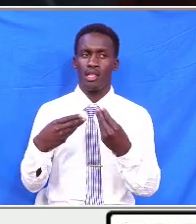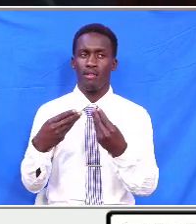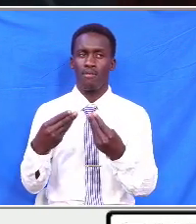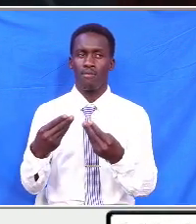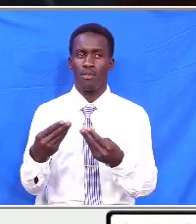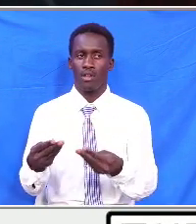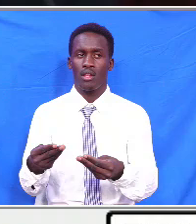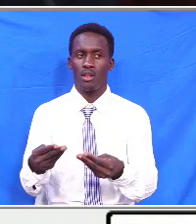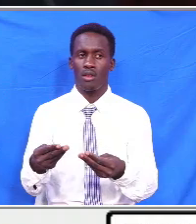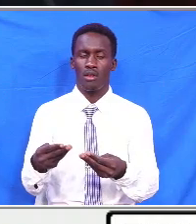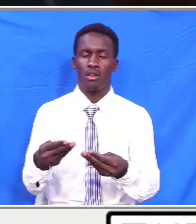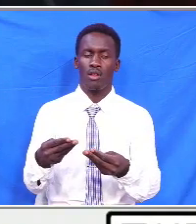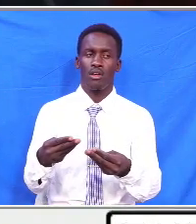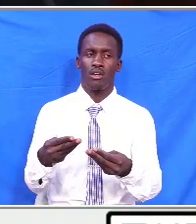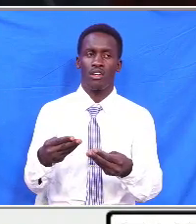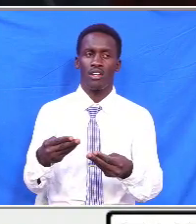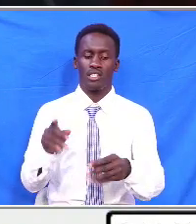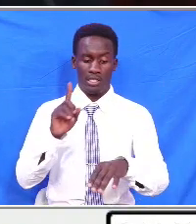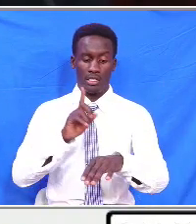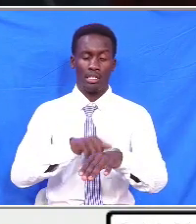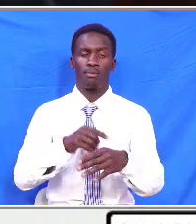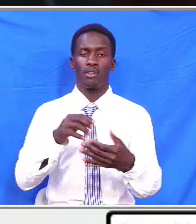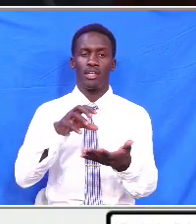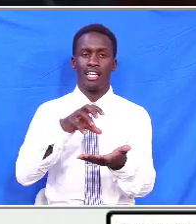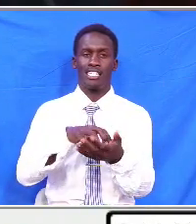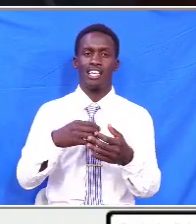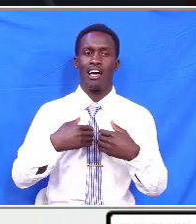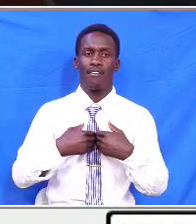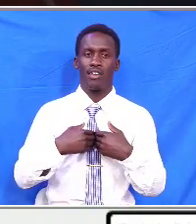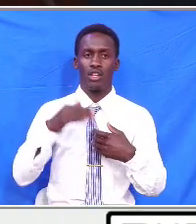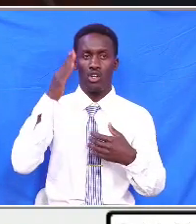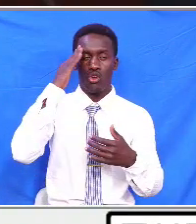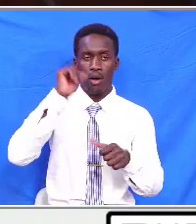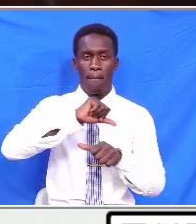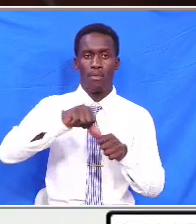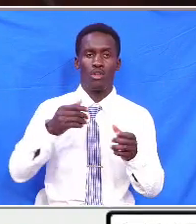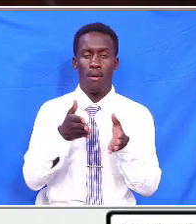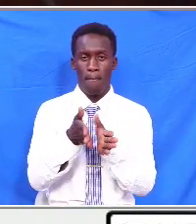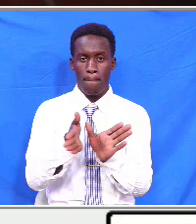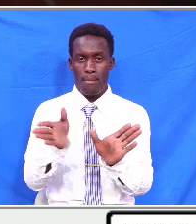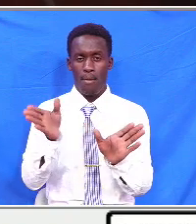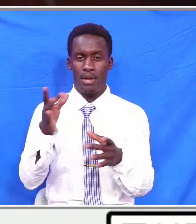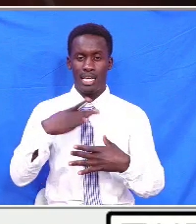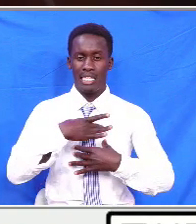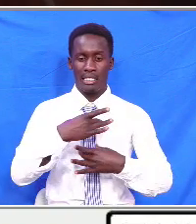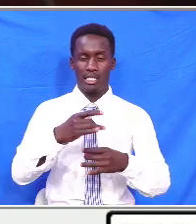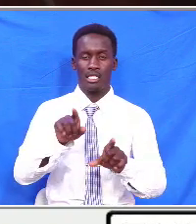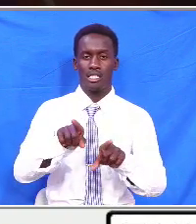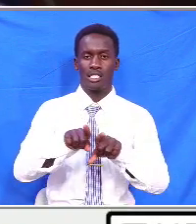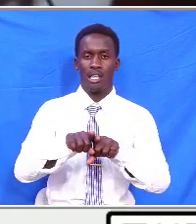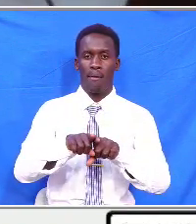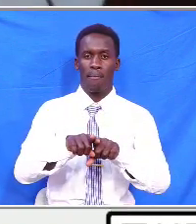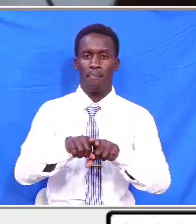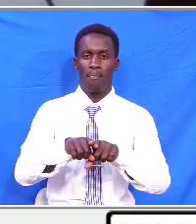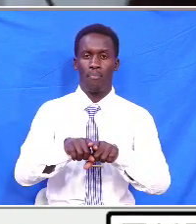inherent merits of a case, bearing in mind the public interest, question of values, and the